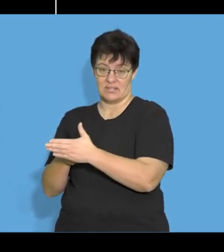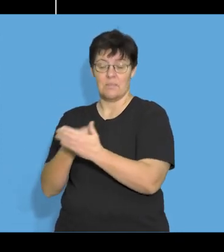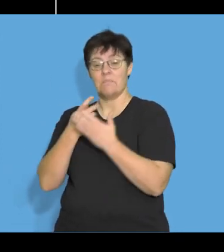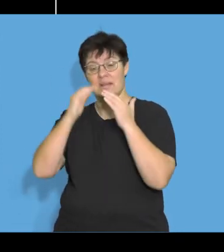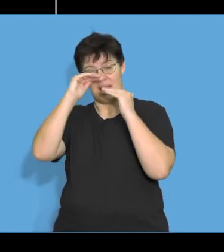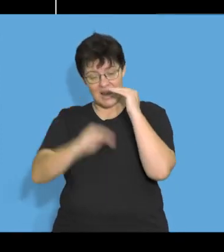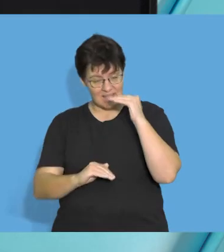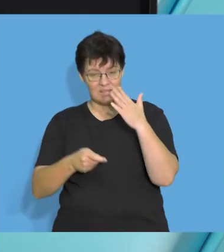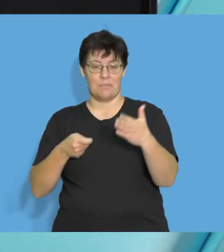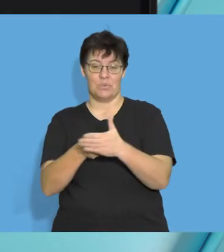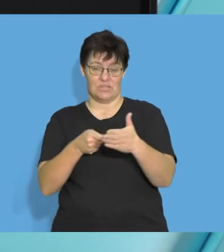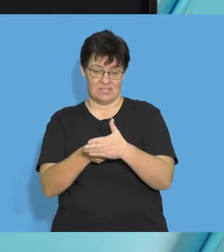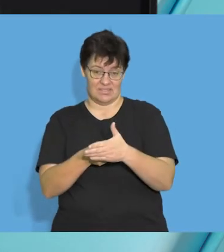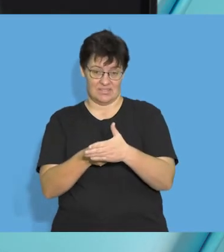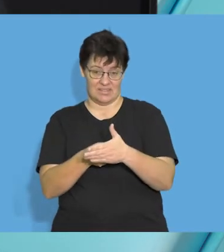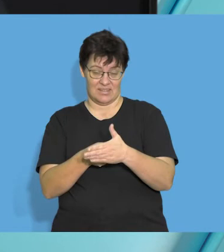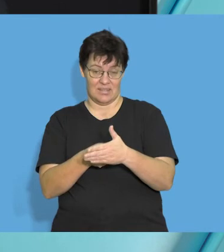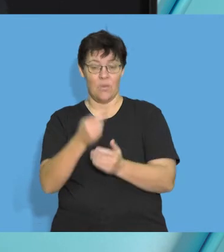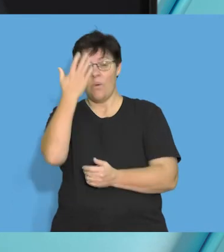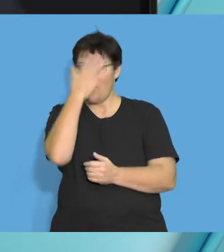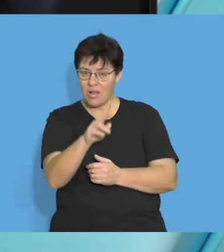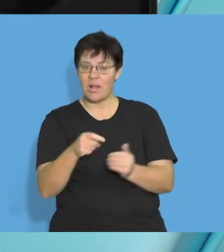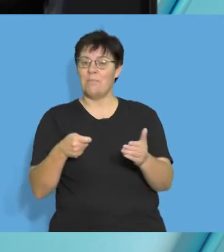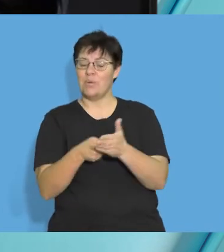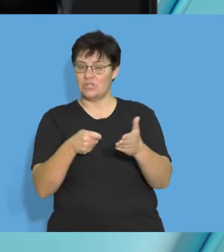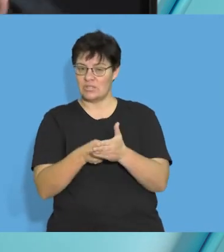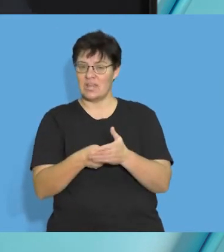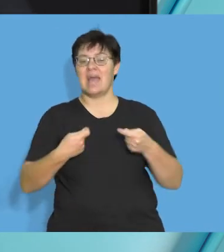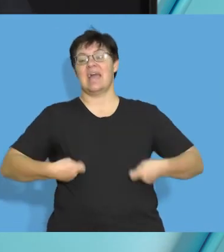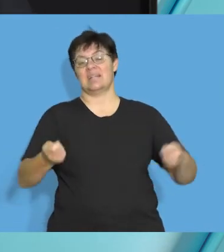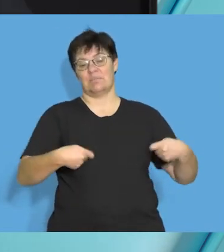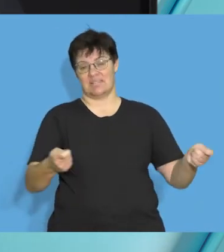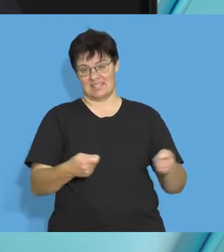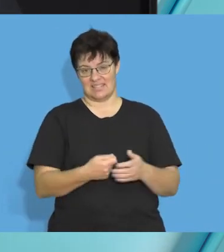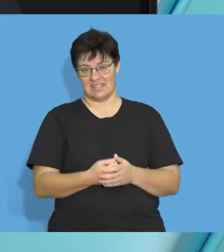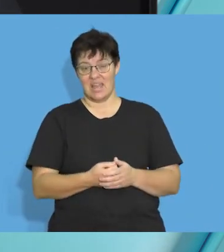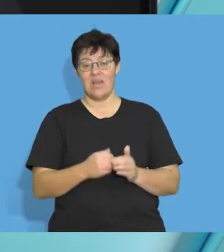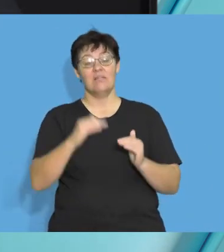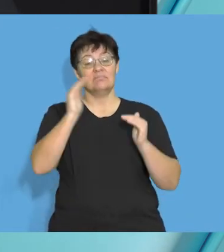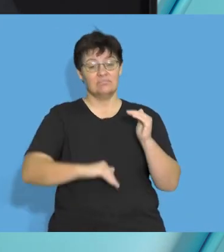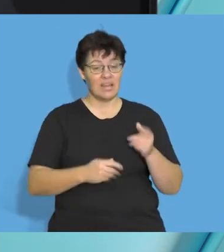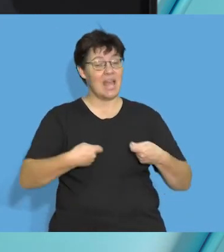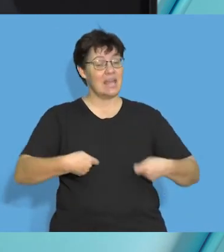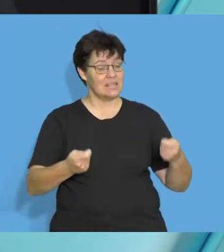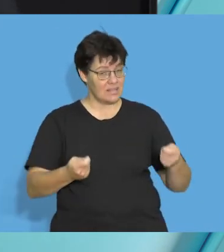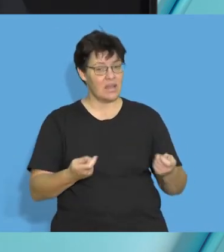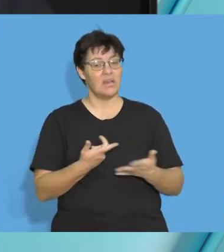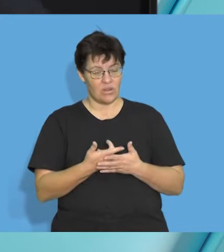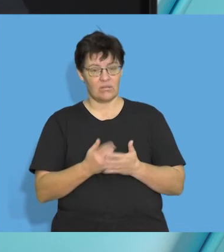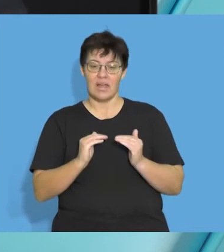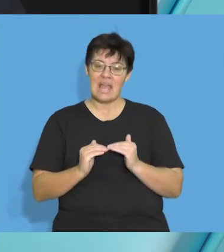your purchase. And therefore, we know purchases as an expense. And when you reduce your purchases, you are